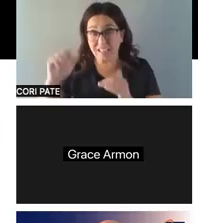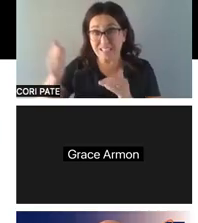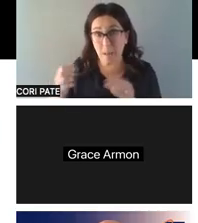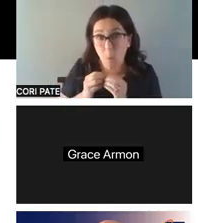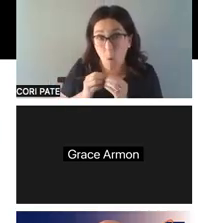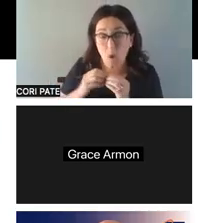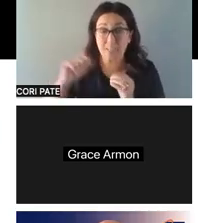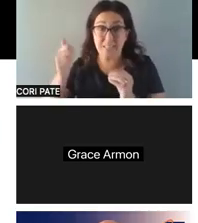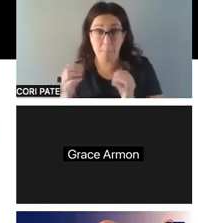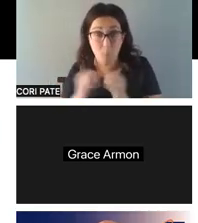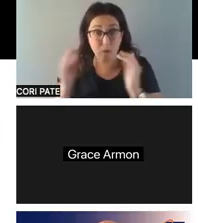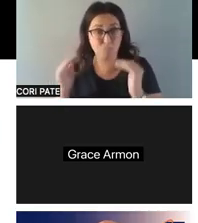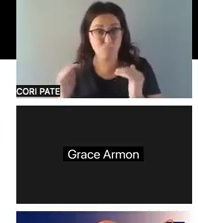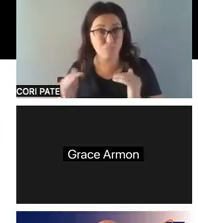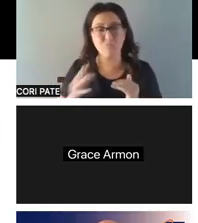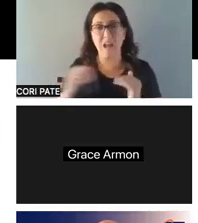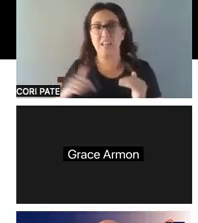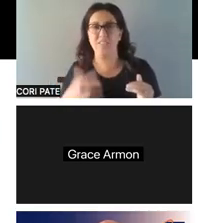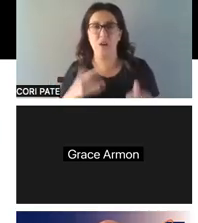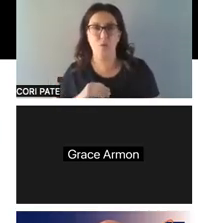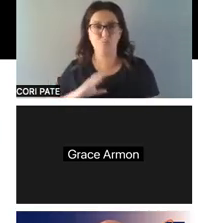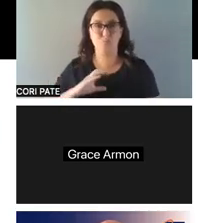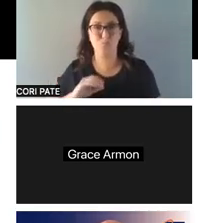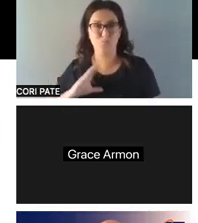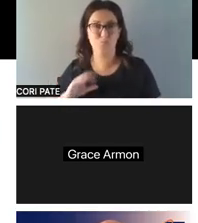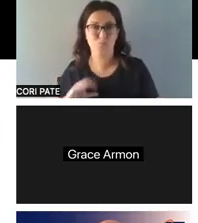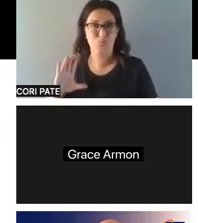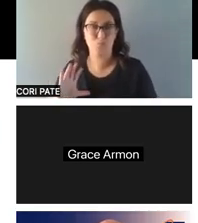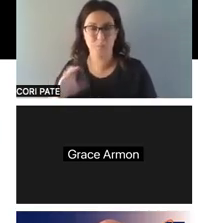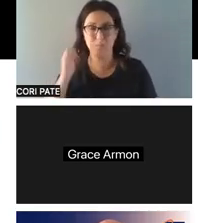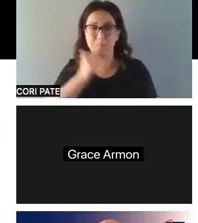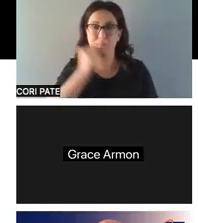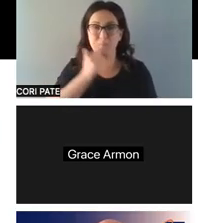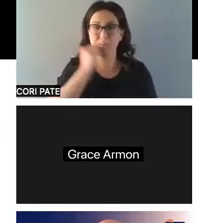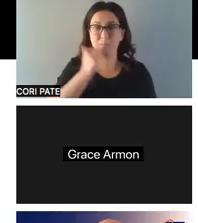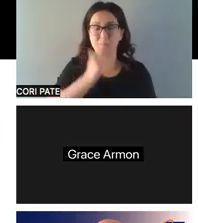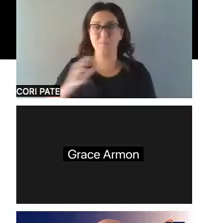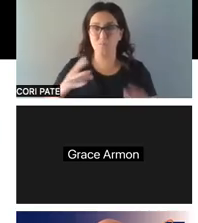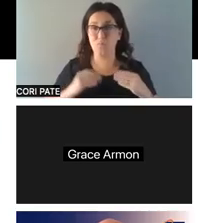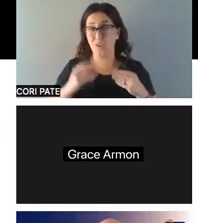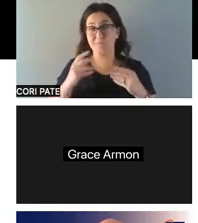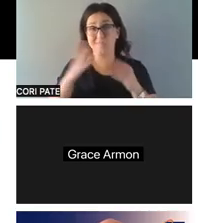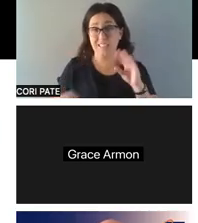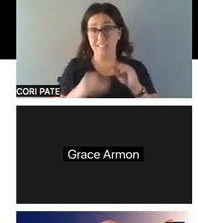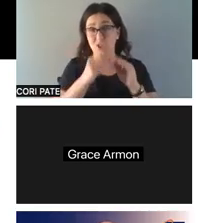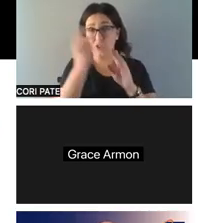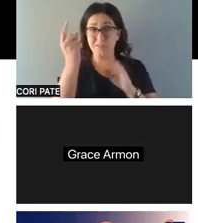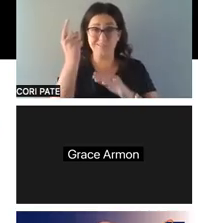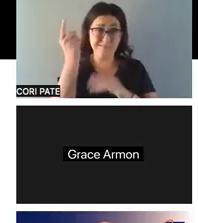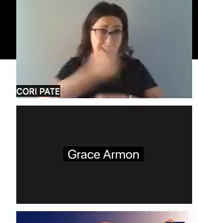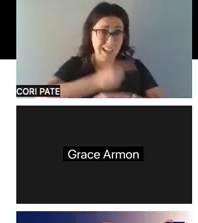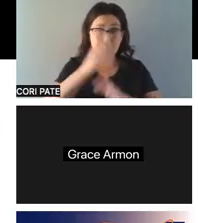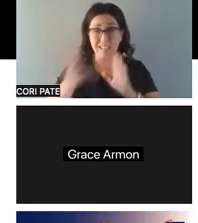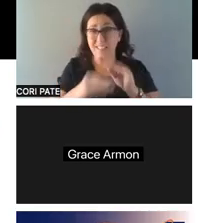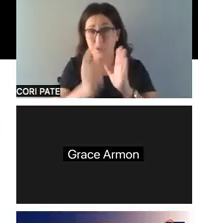really benefited him and allowed him to take on those additional days and additional hours and be successful. Yeah, I think he